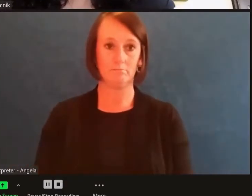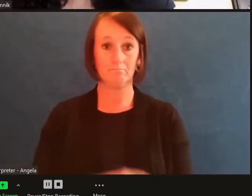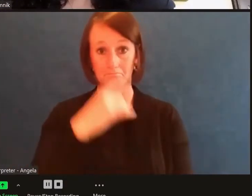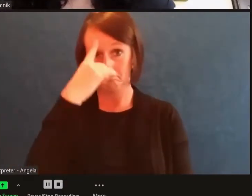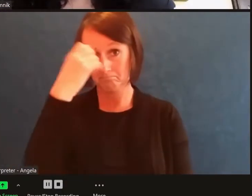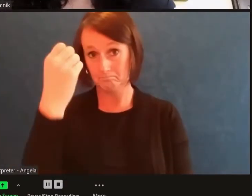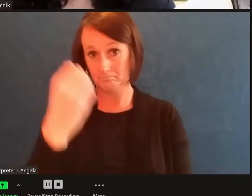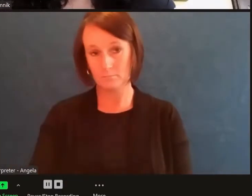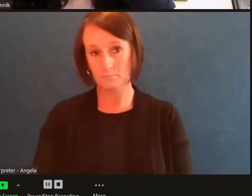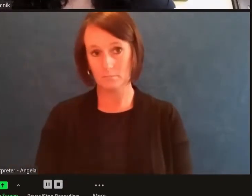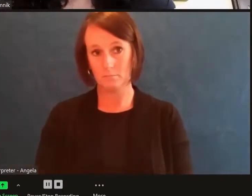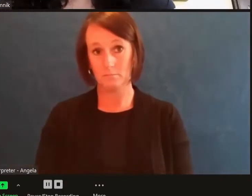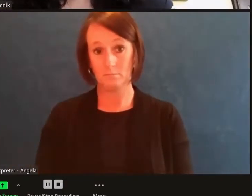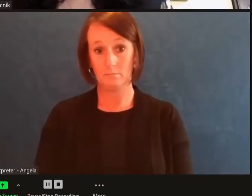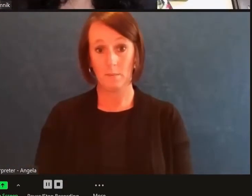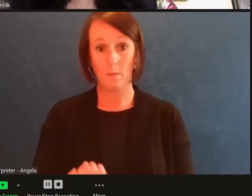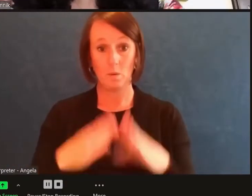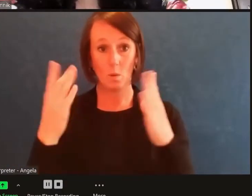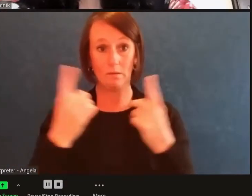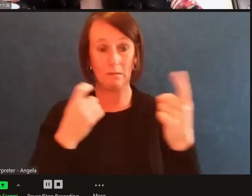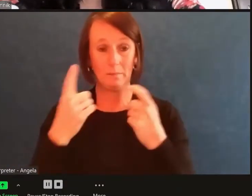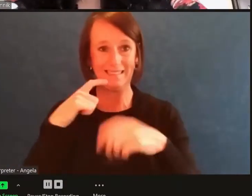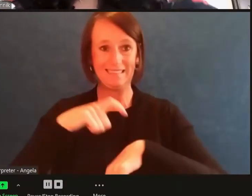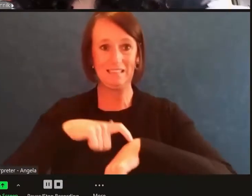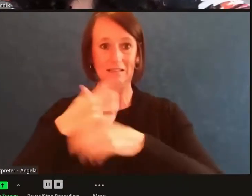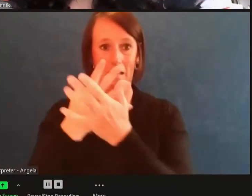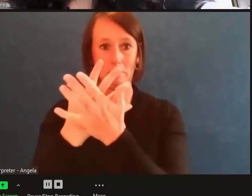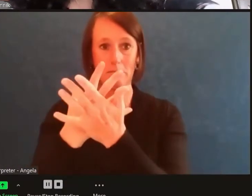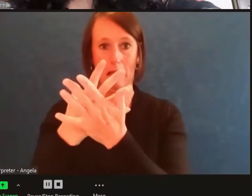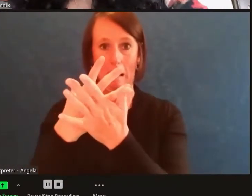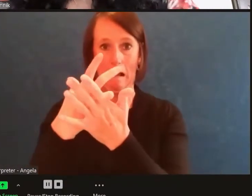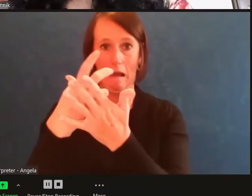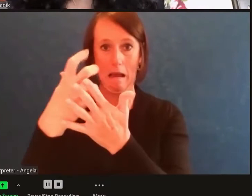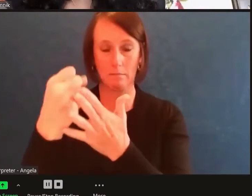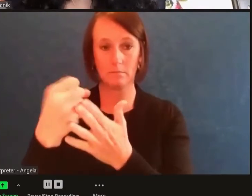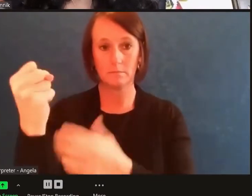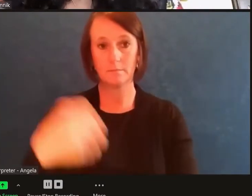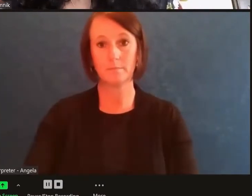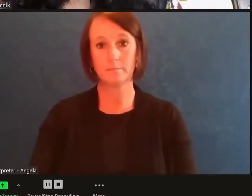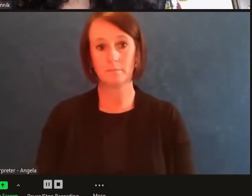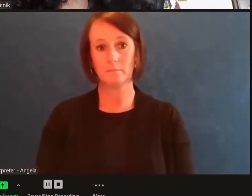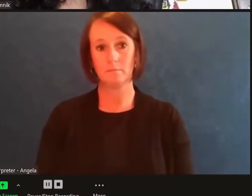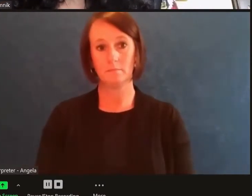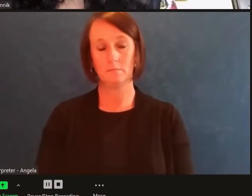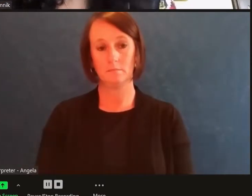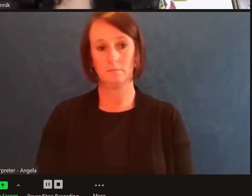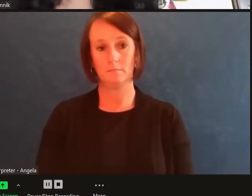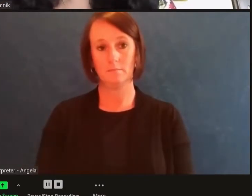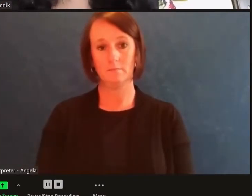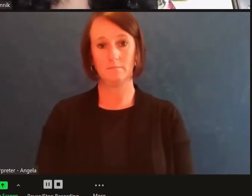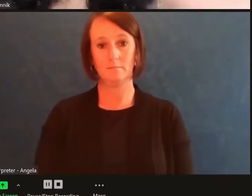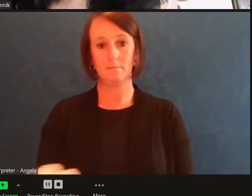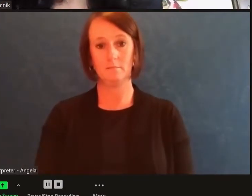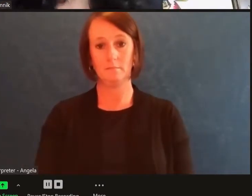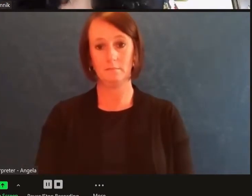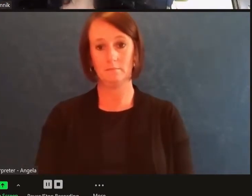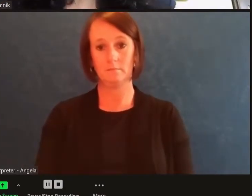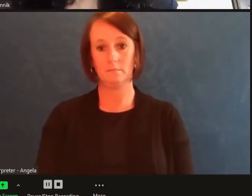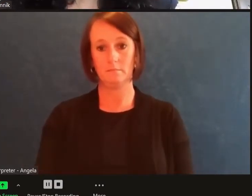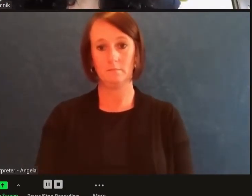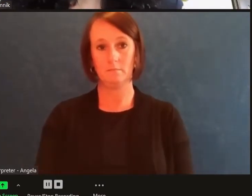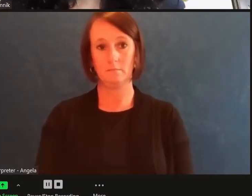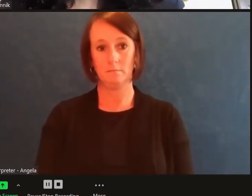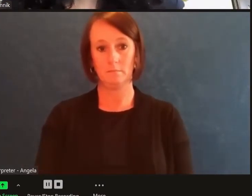I'm wondering, should we go to a few questions as our time is starting to wind down? Yep, perfect timing. Now I'm looking